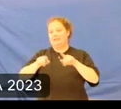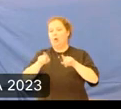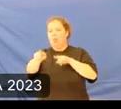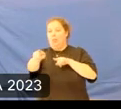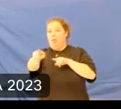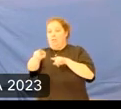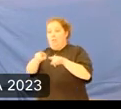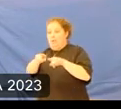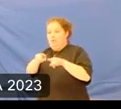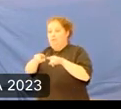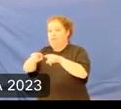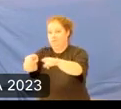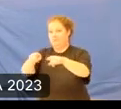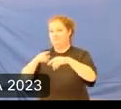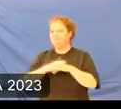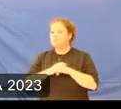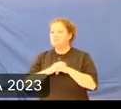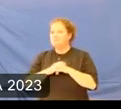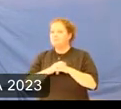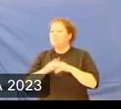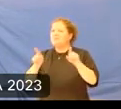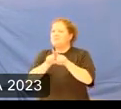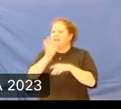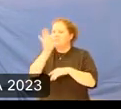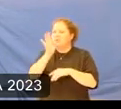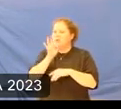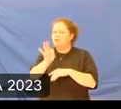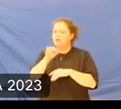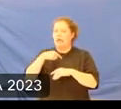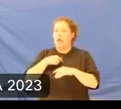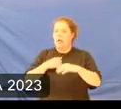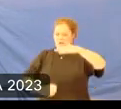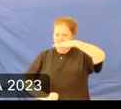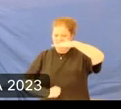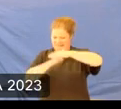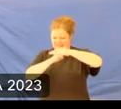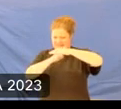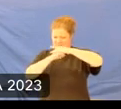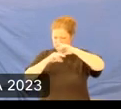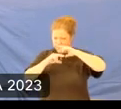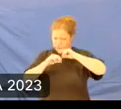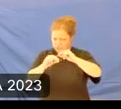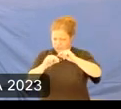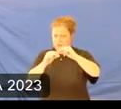how is he going to get around this bottleneck? What is he going to invent to get around that bottleneck?